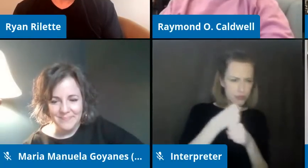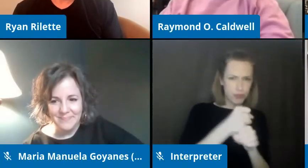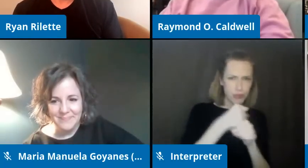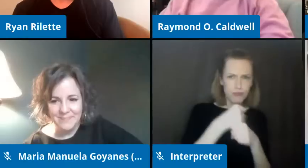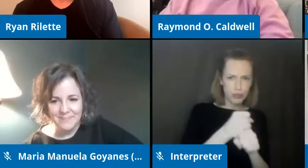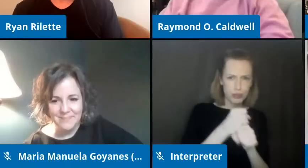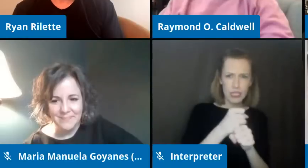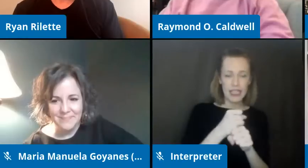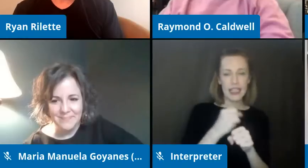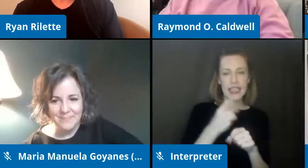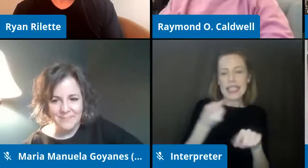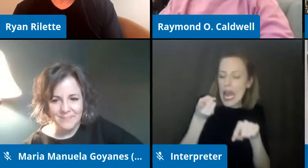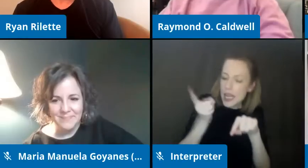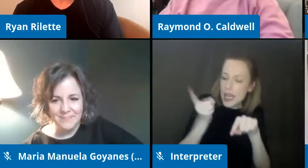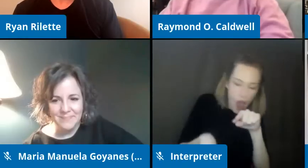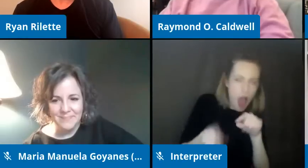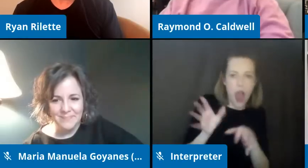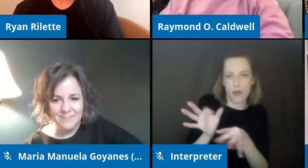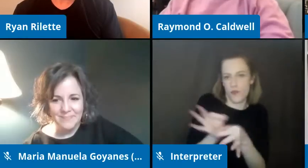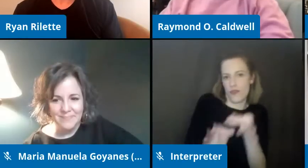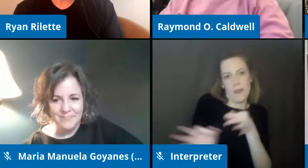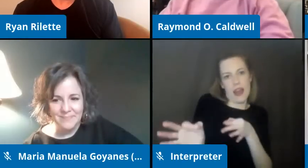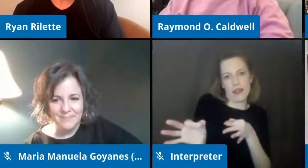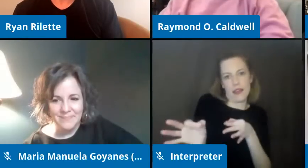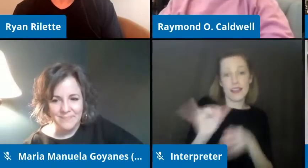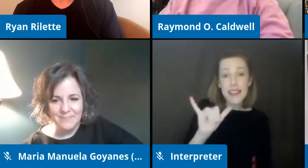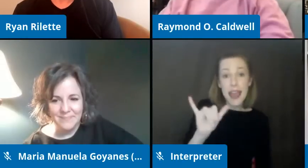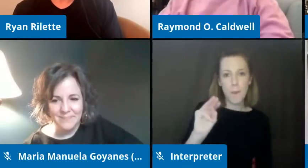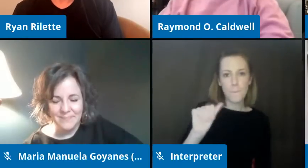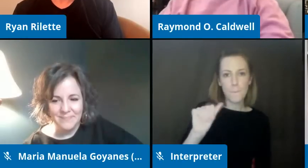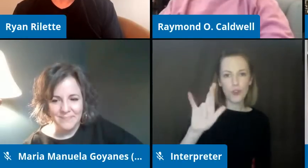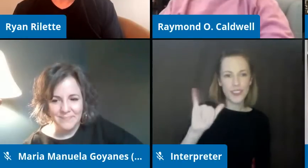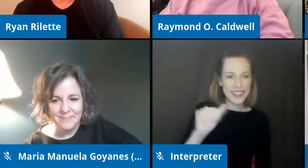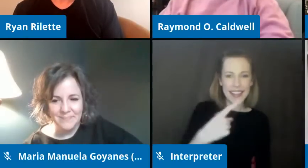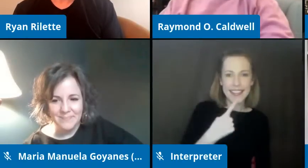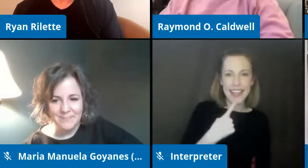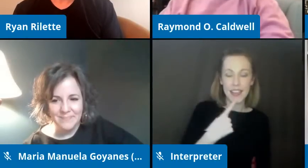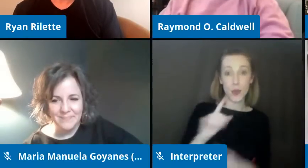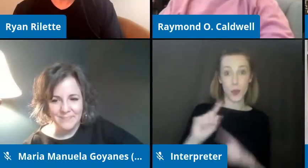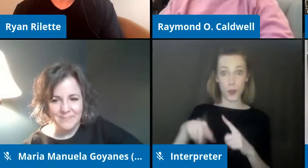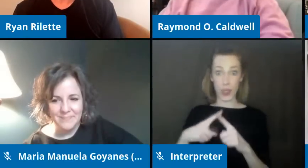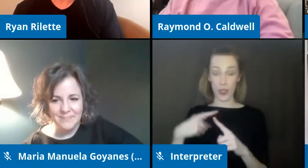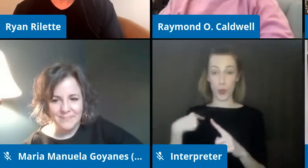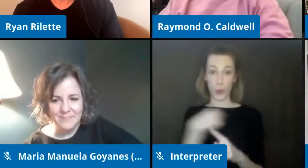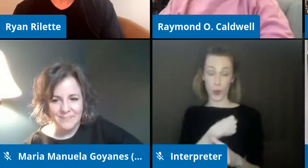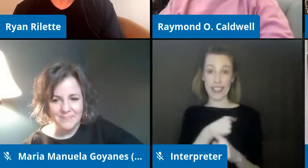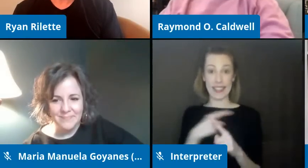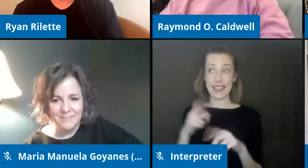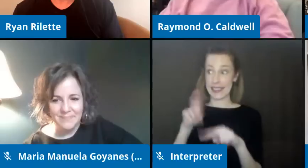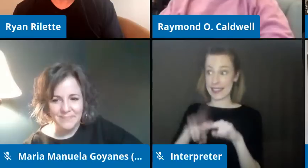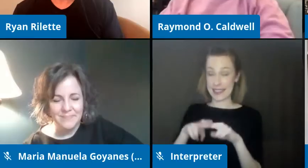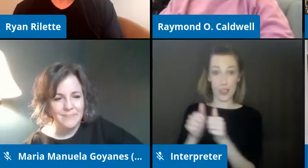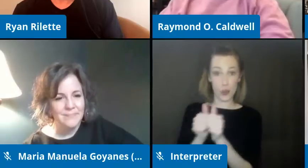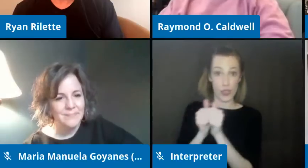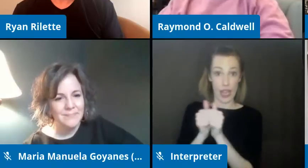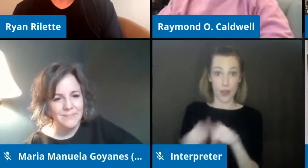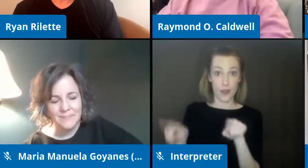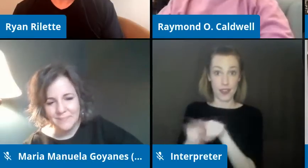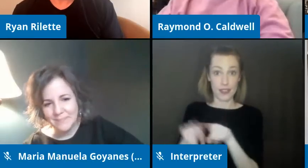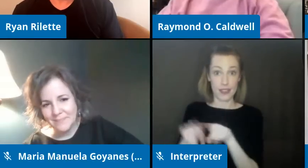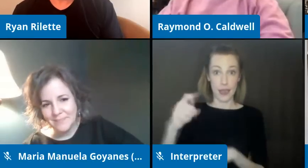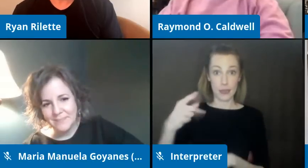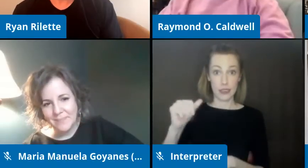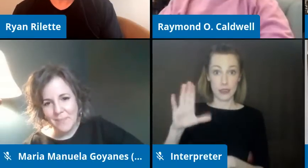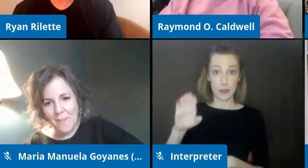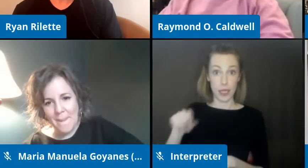as Maria said earlier, and I know all of us on this panel agree, when we all sit in the same space, if only because the performers